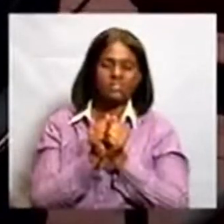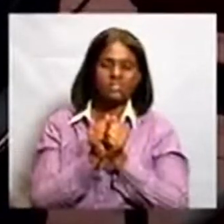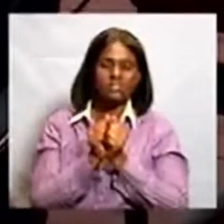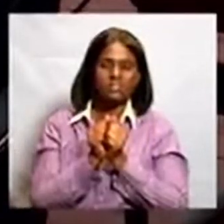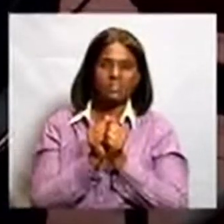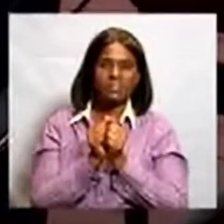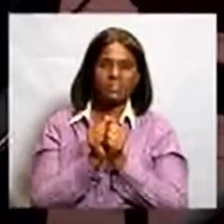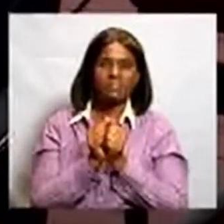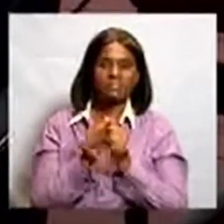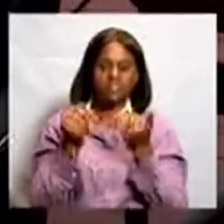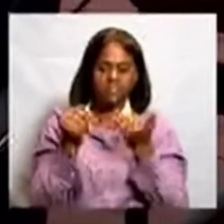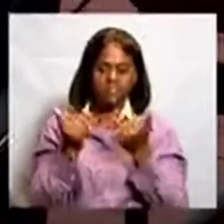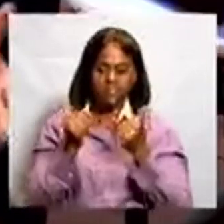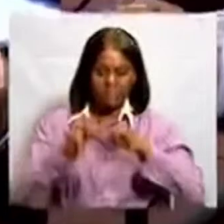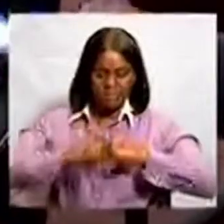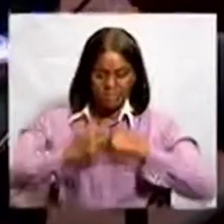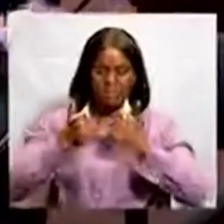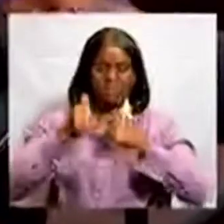because at the moment